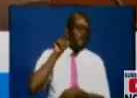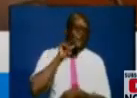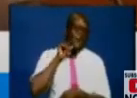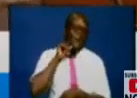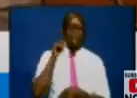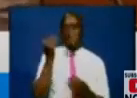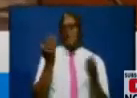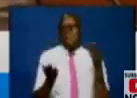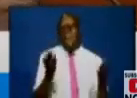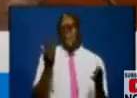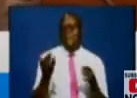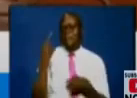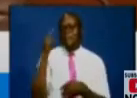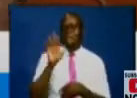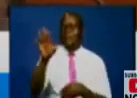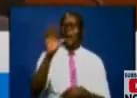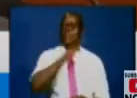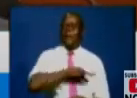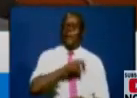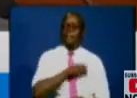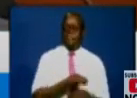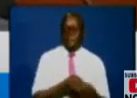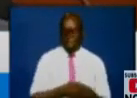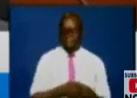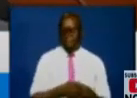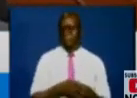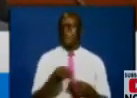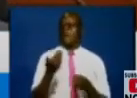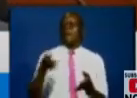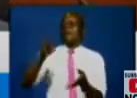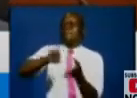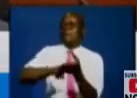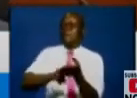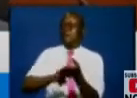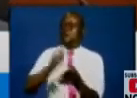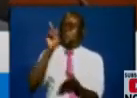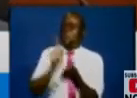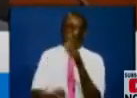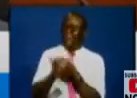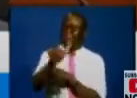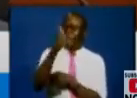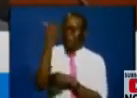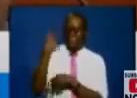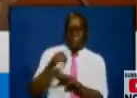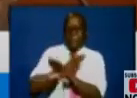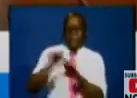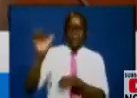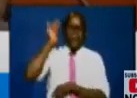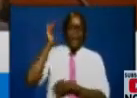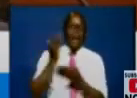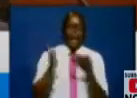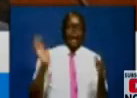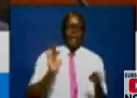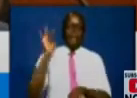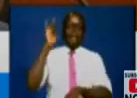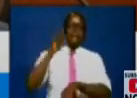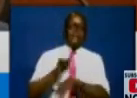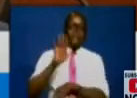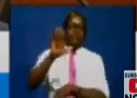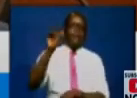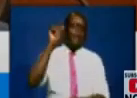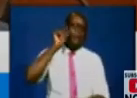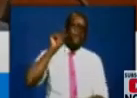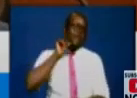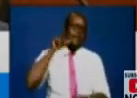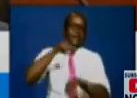perhaps for her benefit, you could repeat the charges against her, because I did not hear anything touching on her gender when